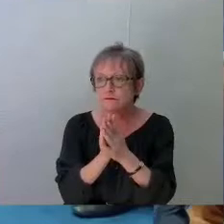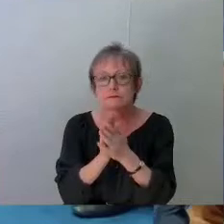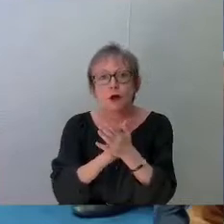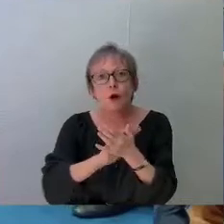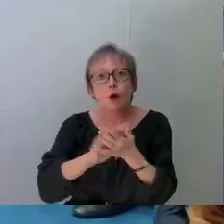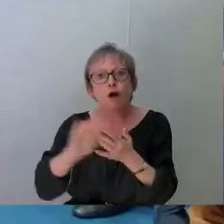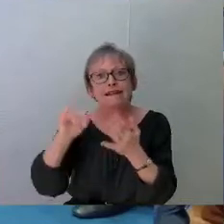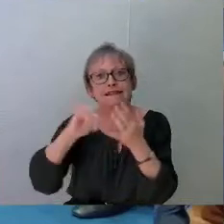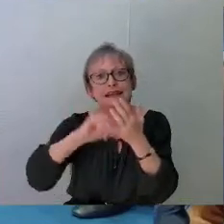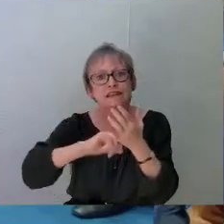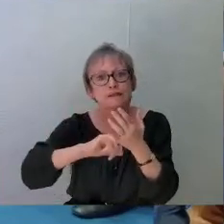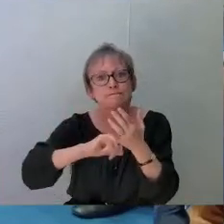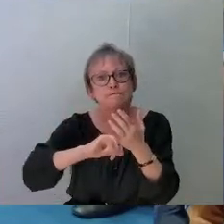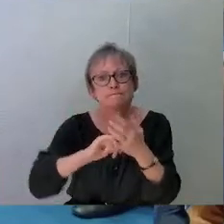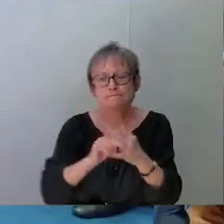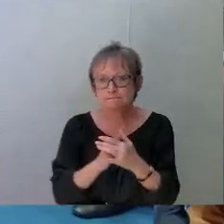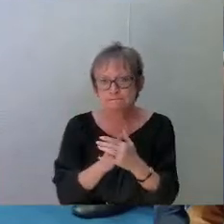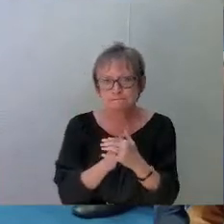Holly Snedden.